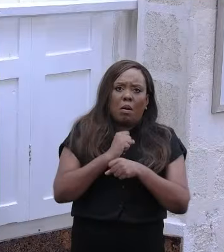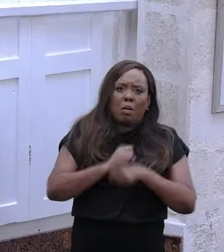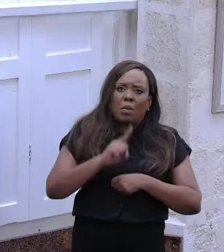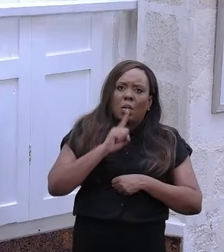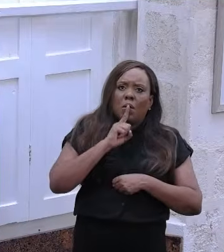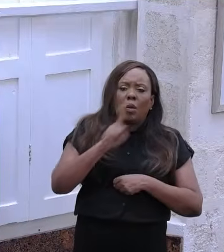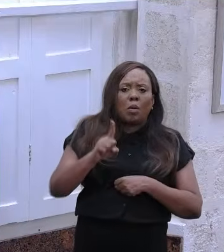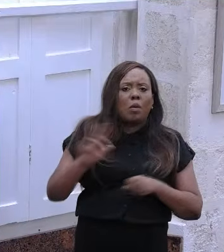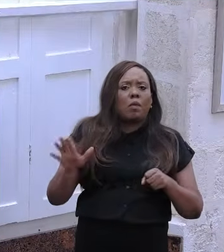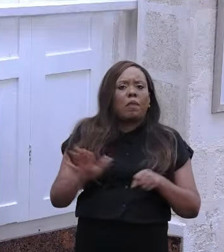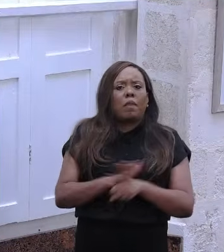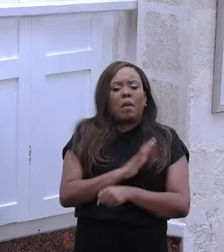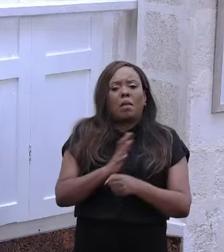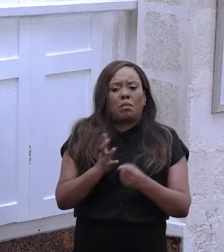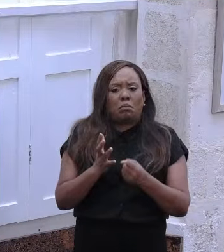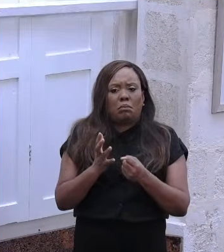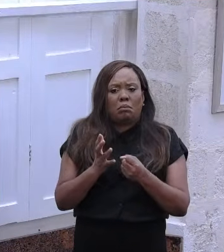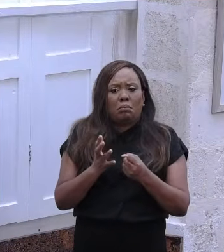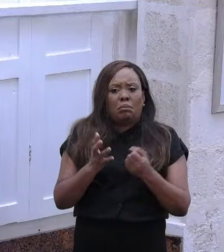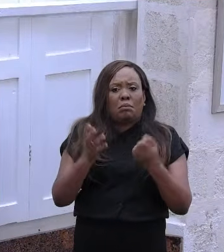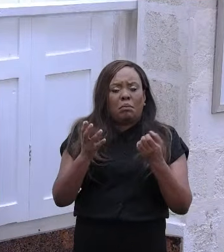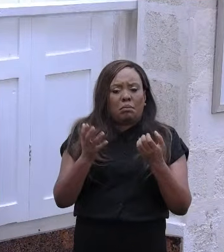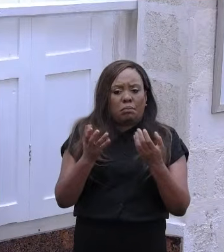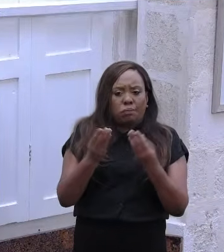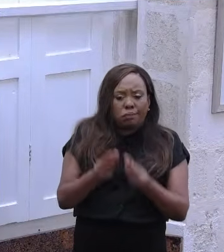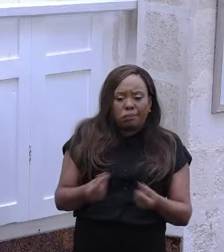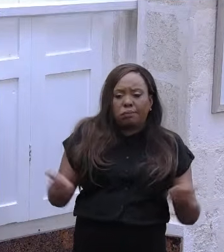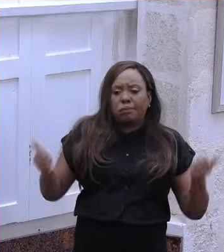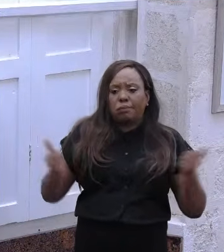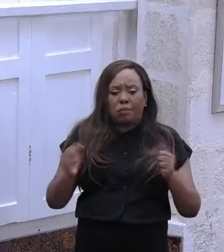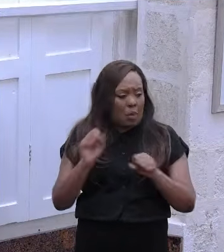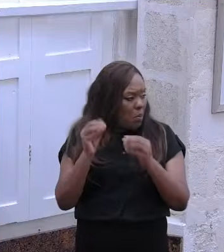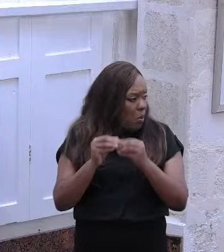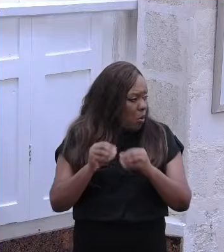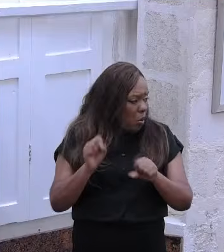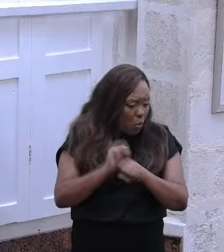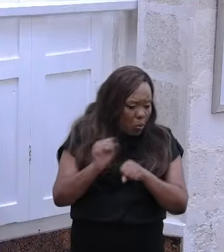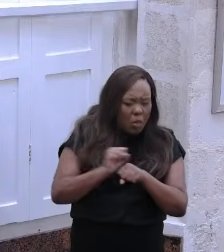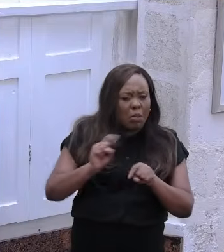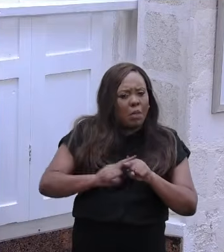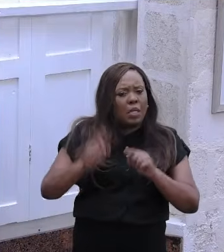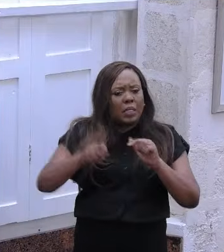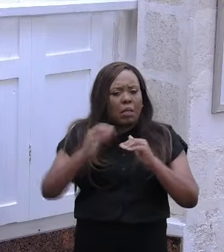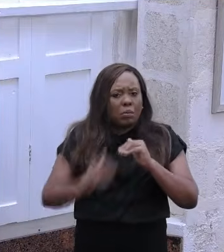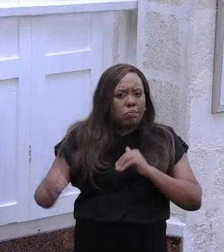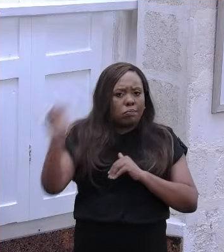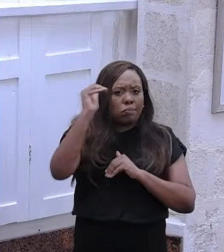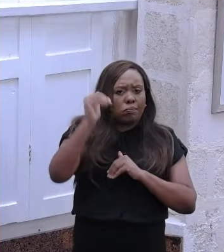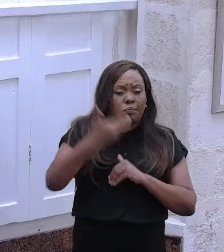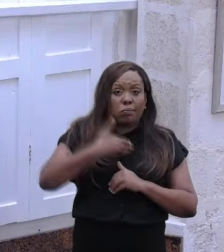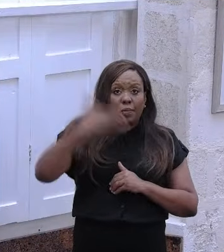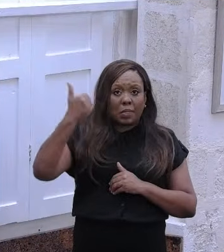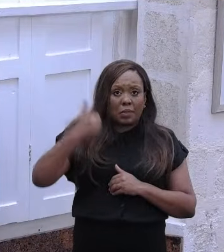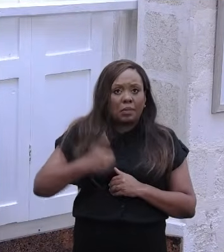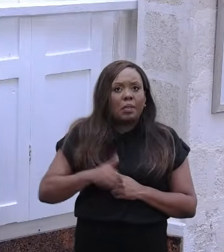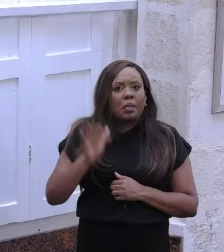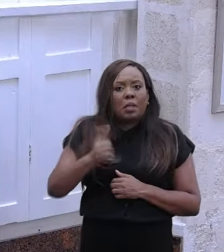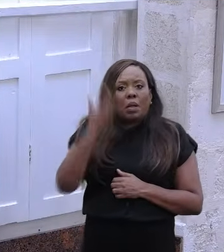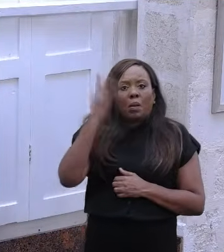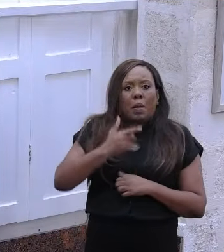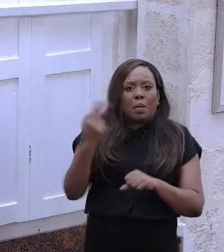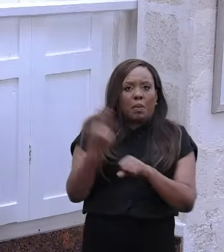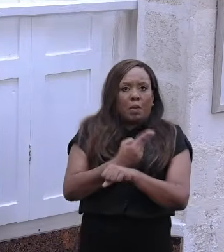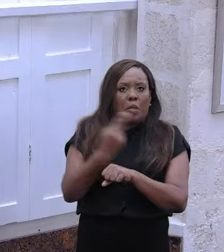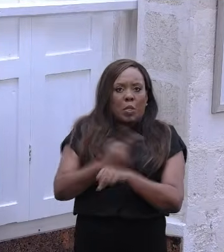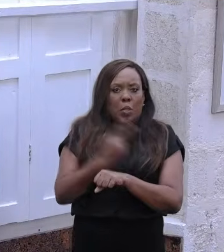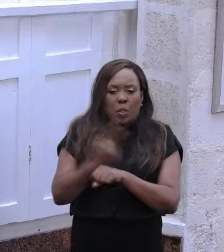thing, but it has to be managed, and you have to do it as well as you can so that you minimize that disruption